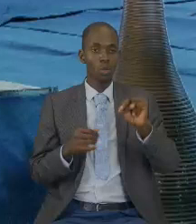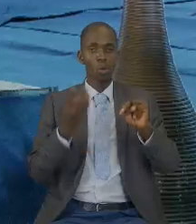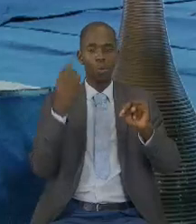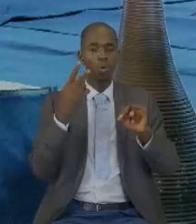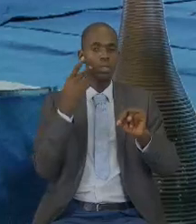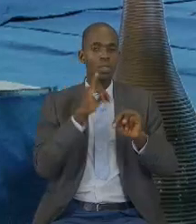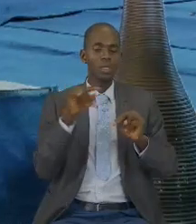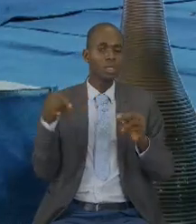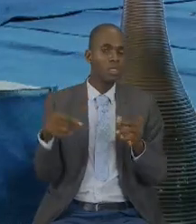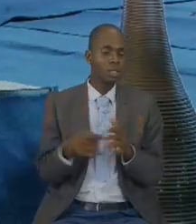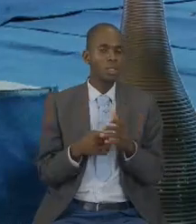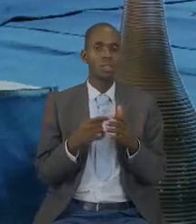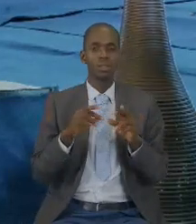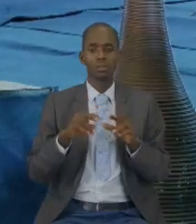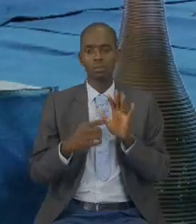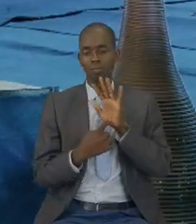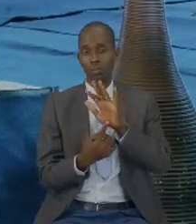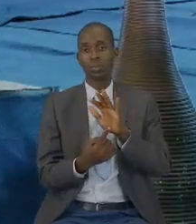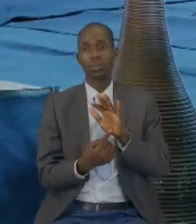It was already